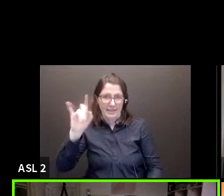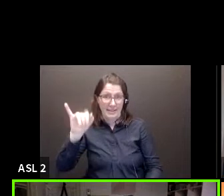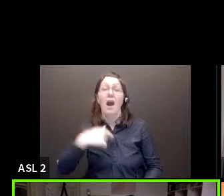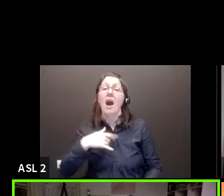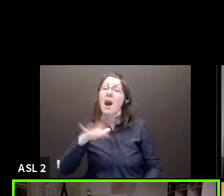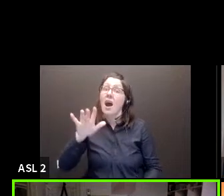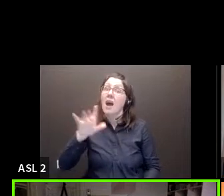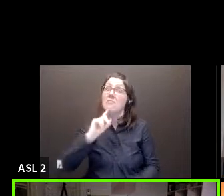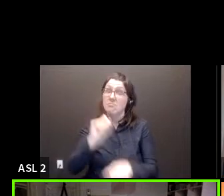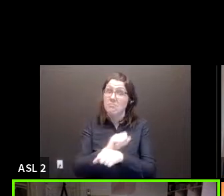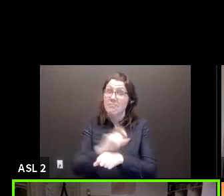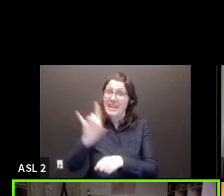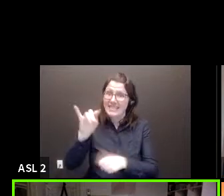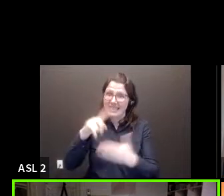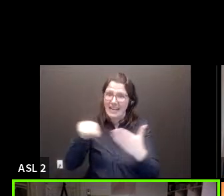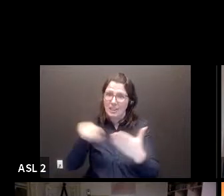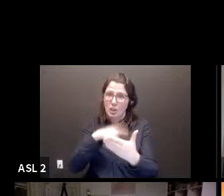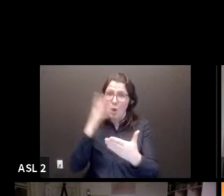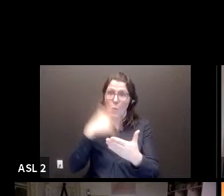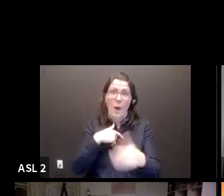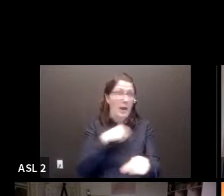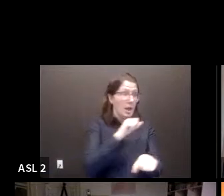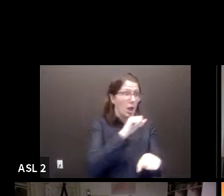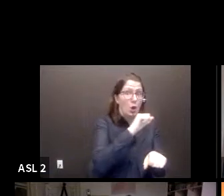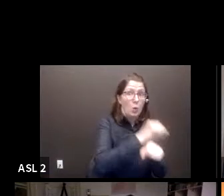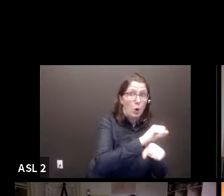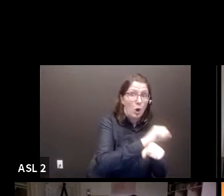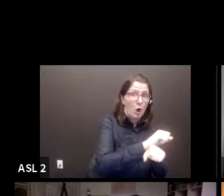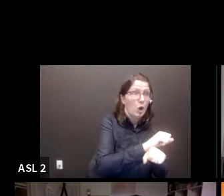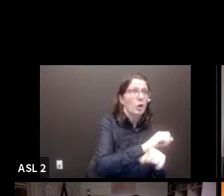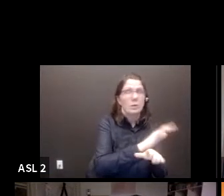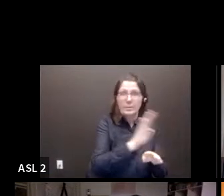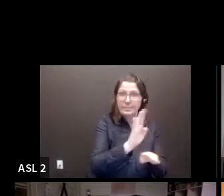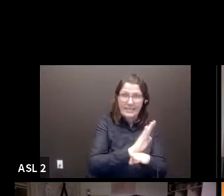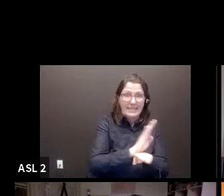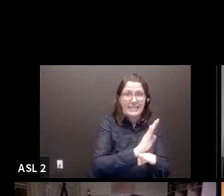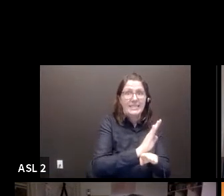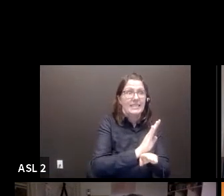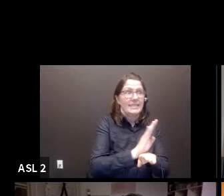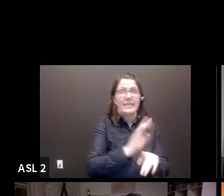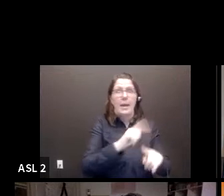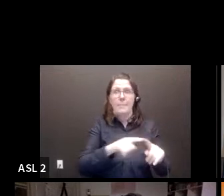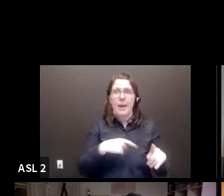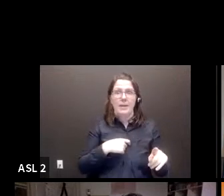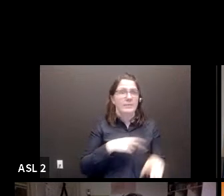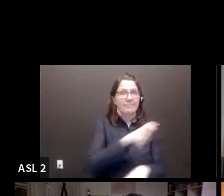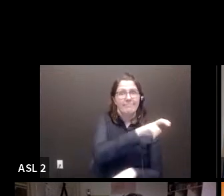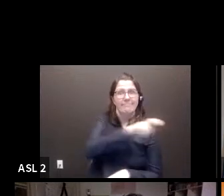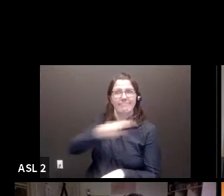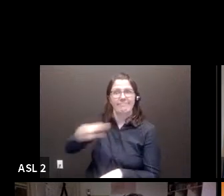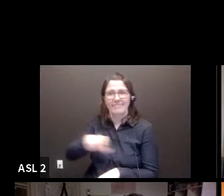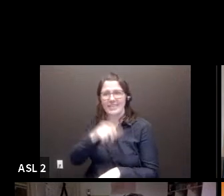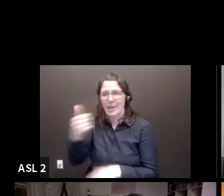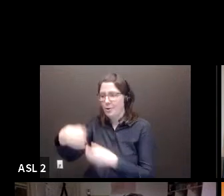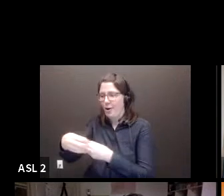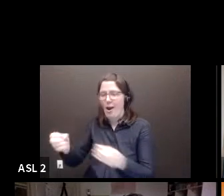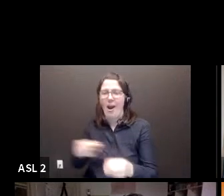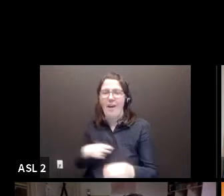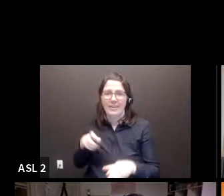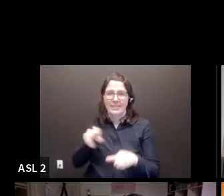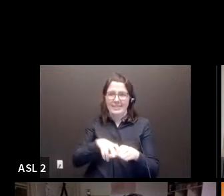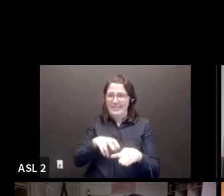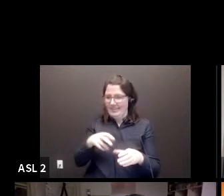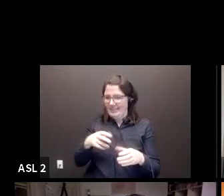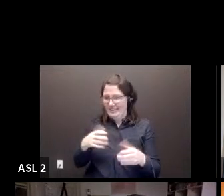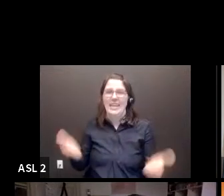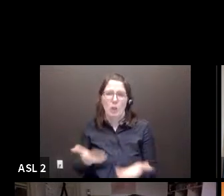because i was in between work and i'm in between offices but i but i tried to make it so i'm here now so thank you um so bear with